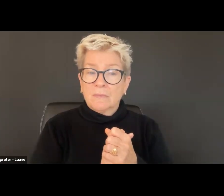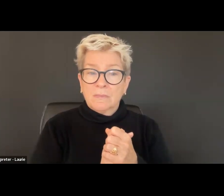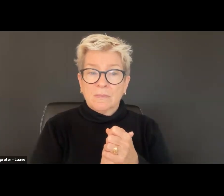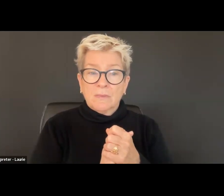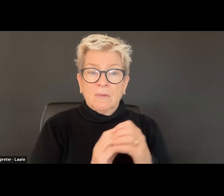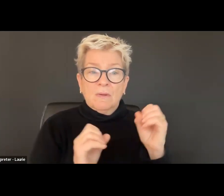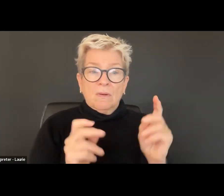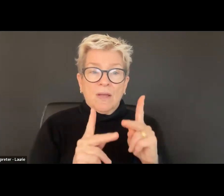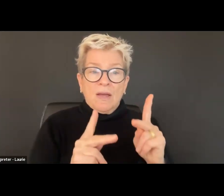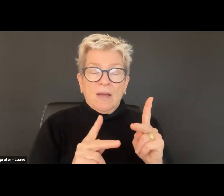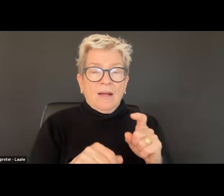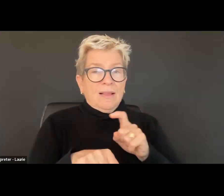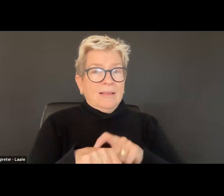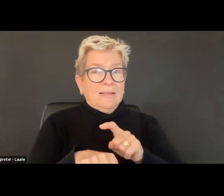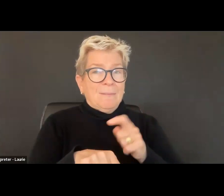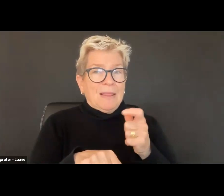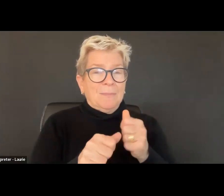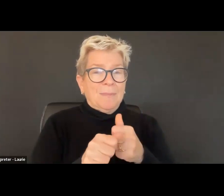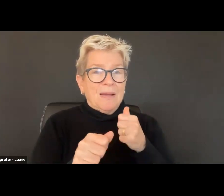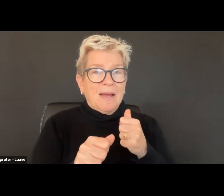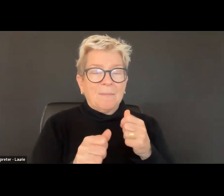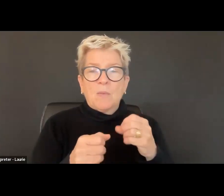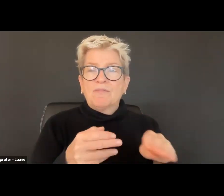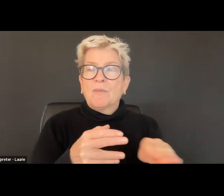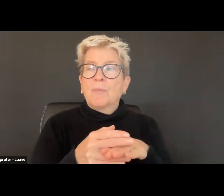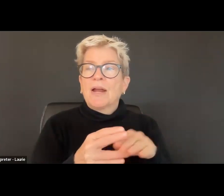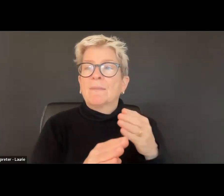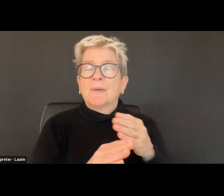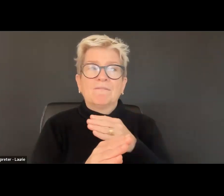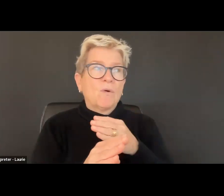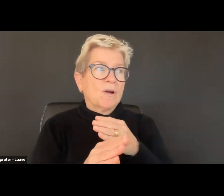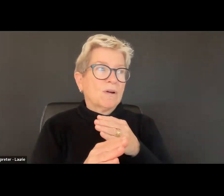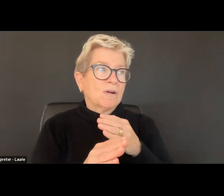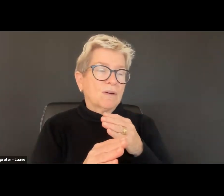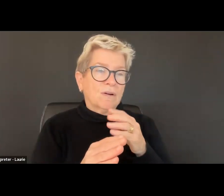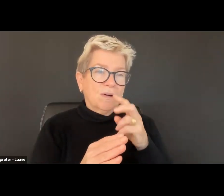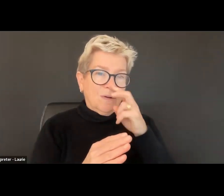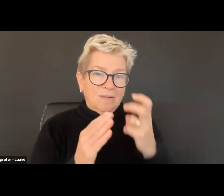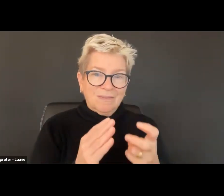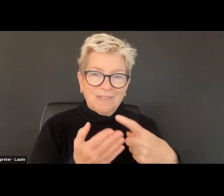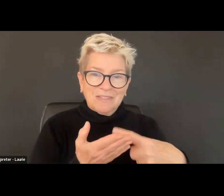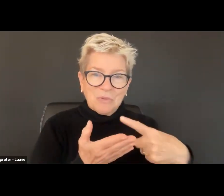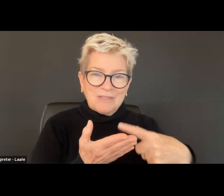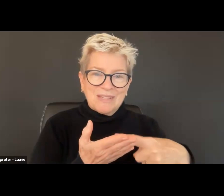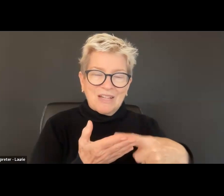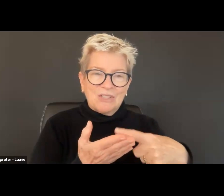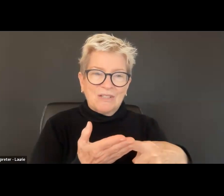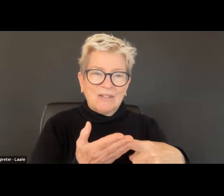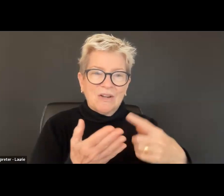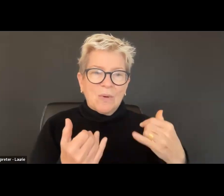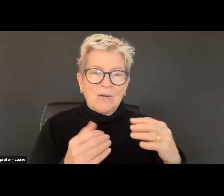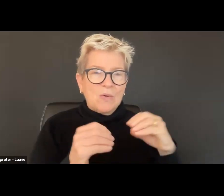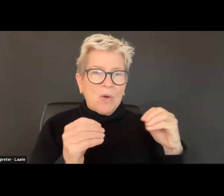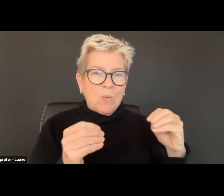Okay, I know we're a little bit behind, but I do want to give you a break before we dive into our discussion. So far, we don't have anyone signed